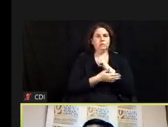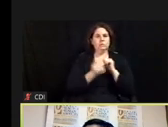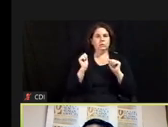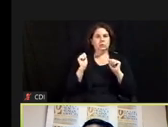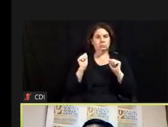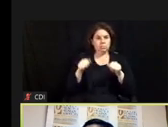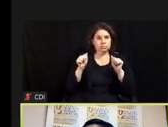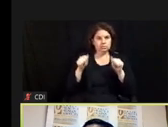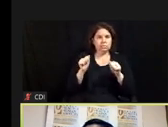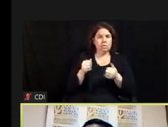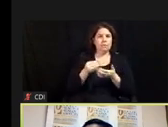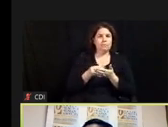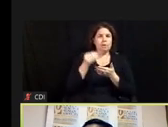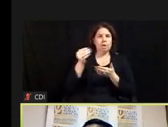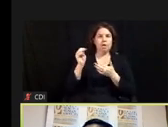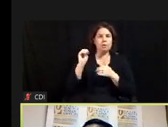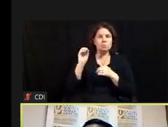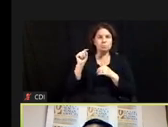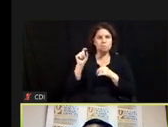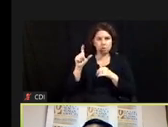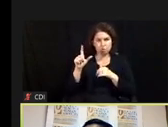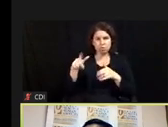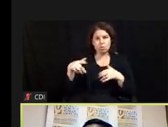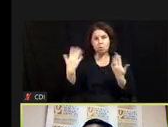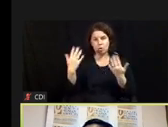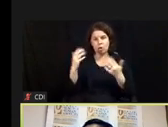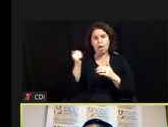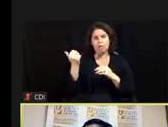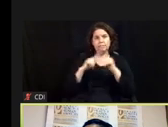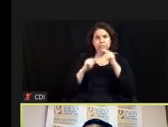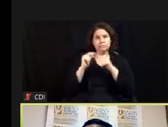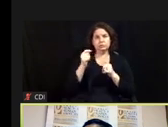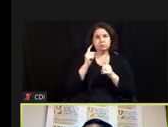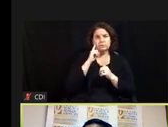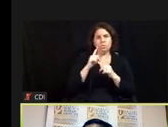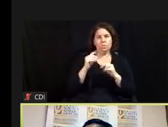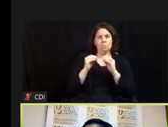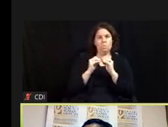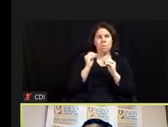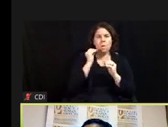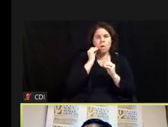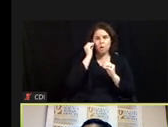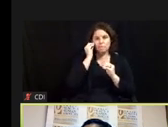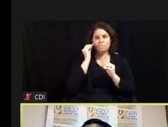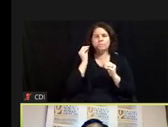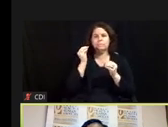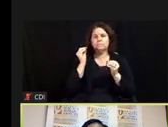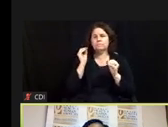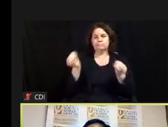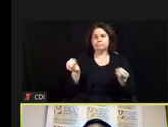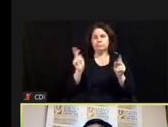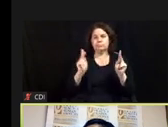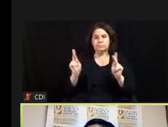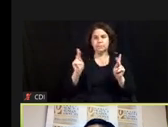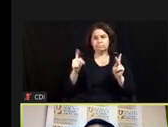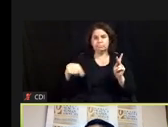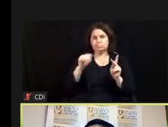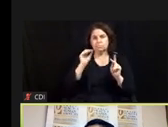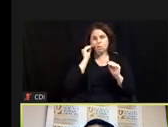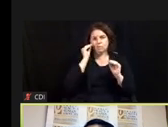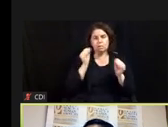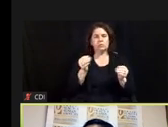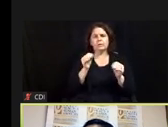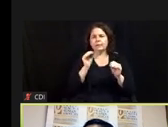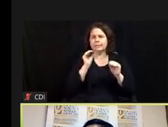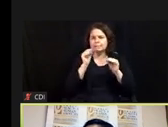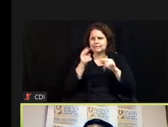other facility to house more homeless residents in temporary shelters in the short term and ultimately